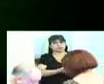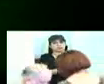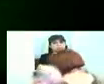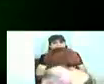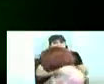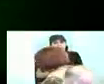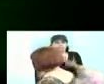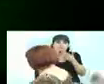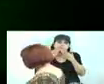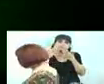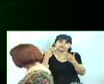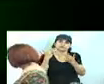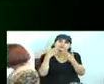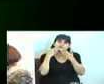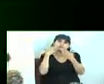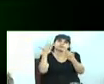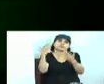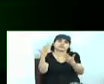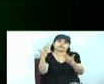sun. Give